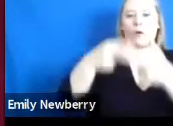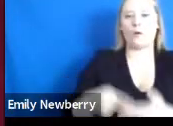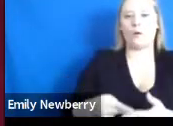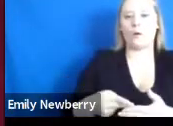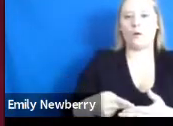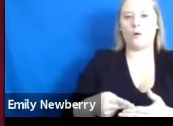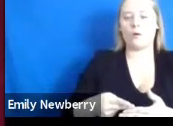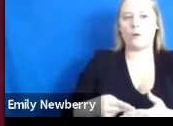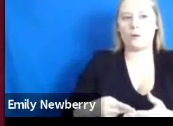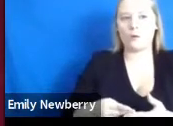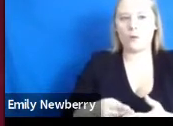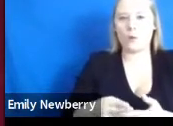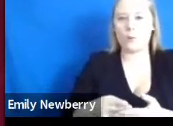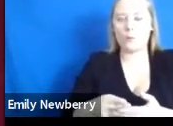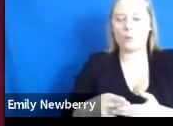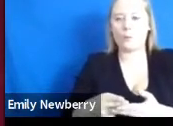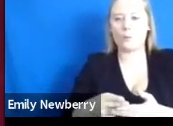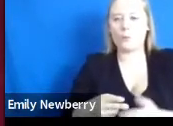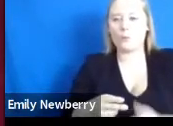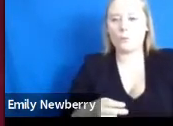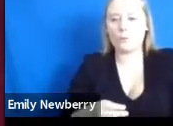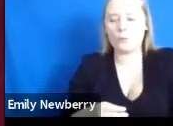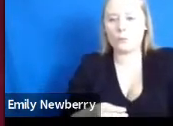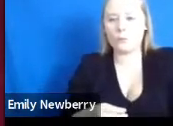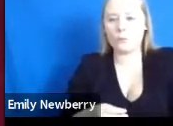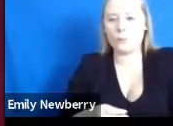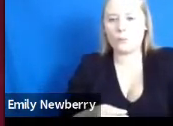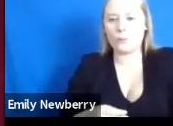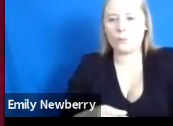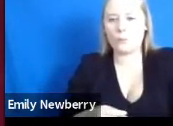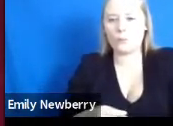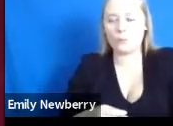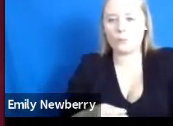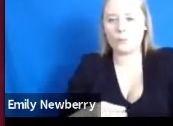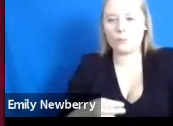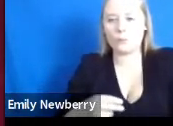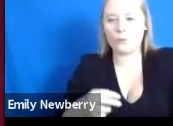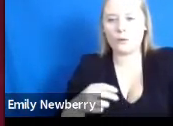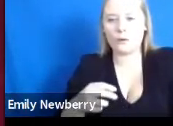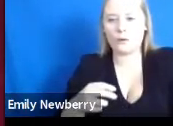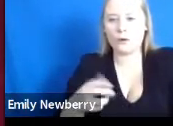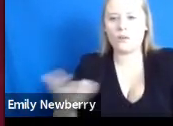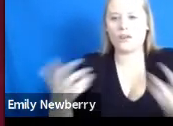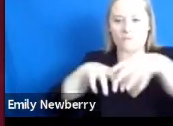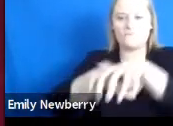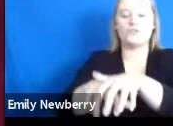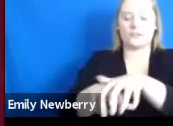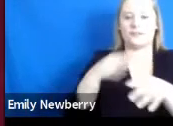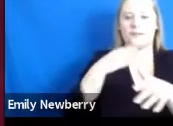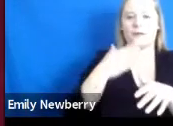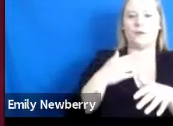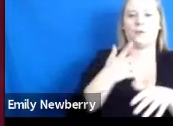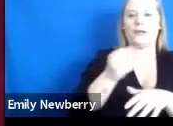or the Convergence. It's actually a very, very holy place, and it's very symbolic in our culture.